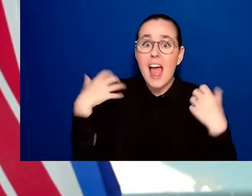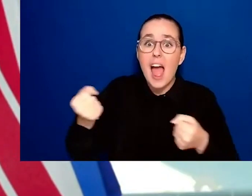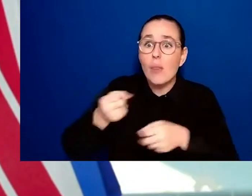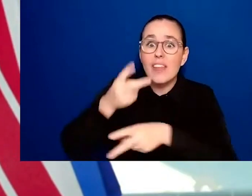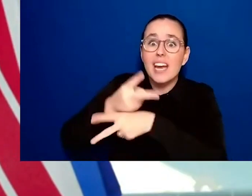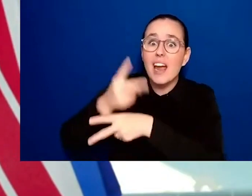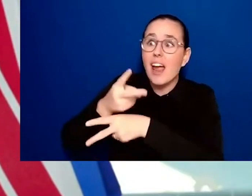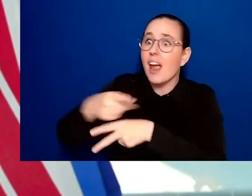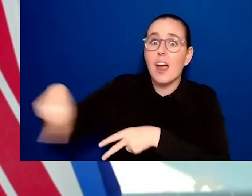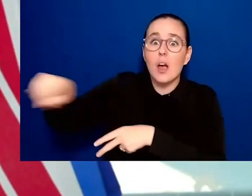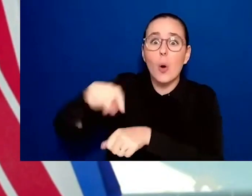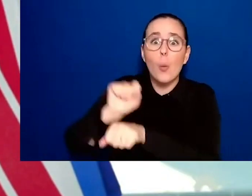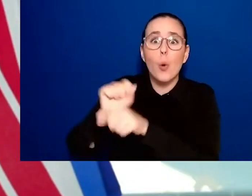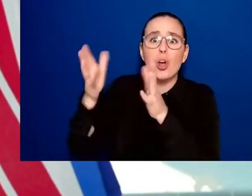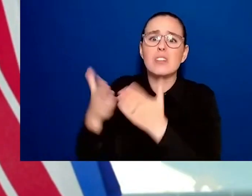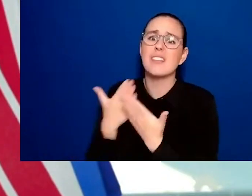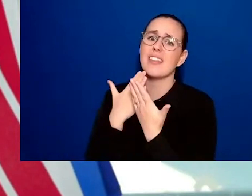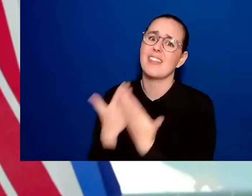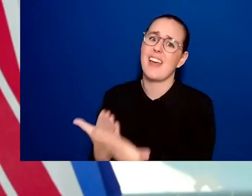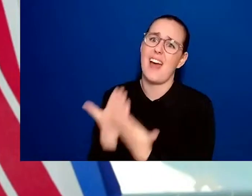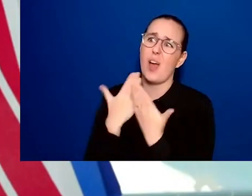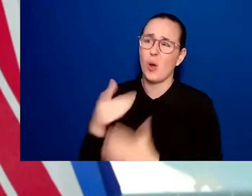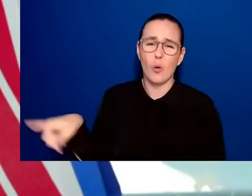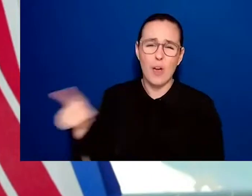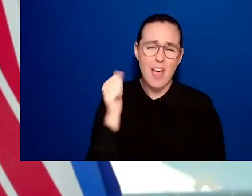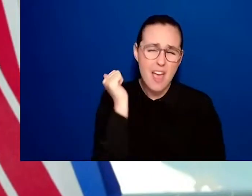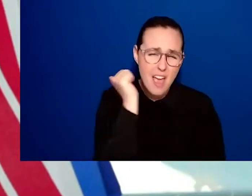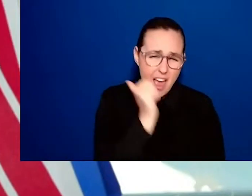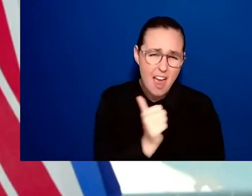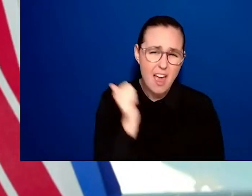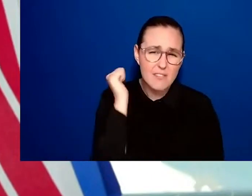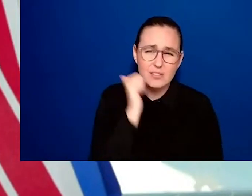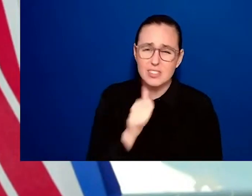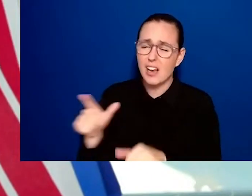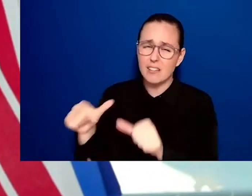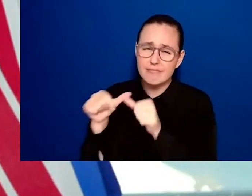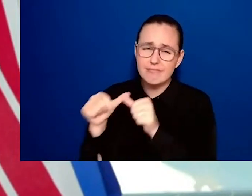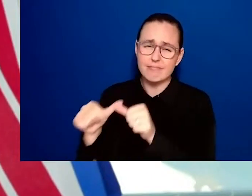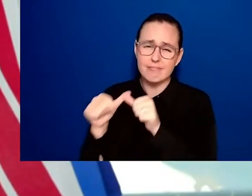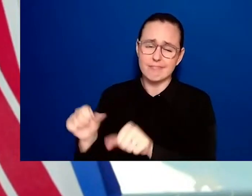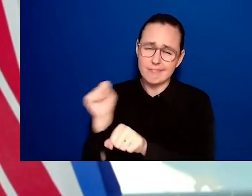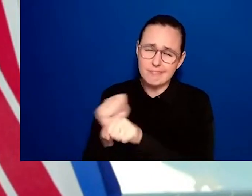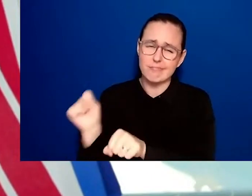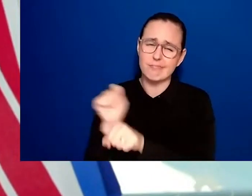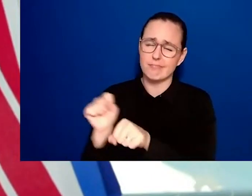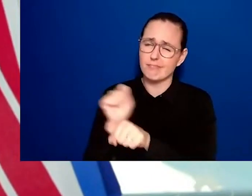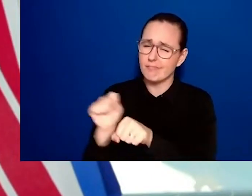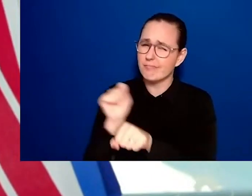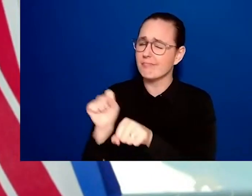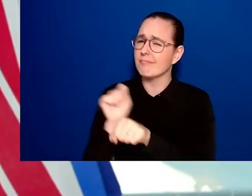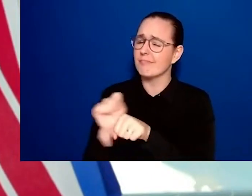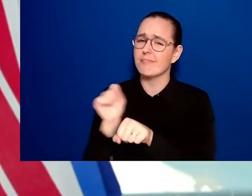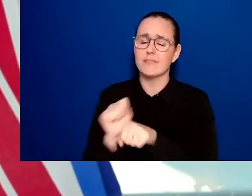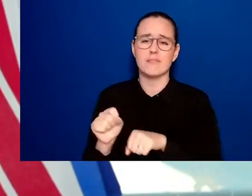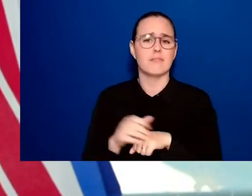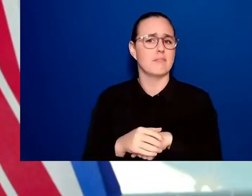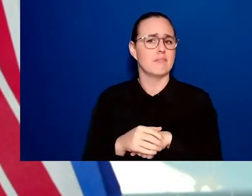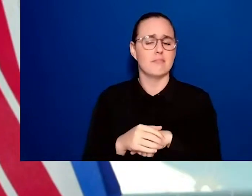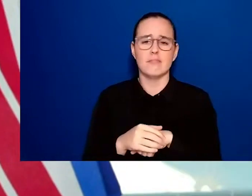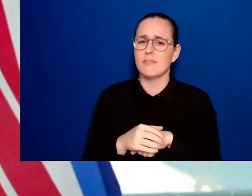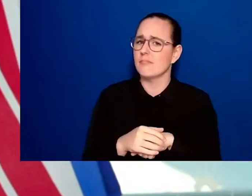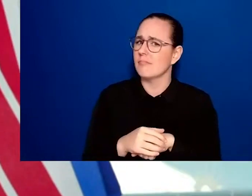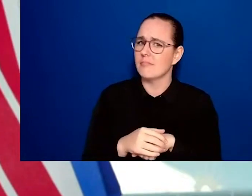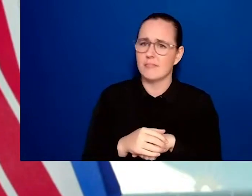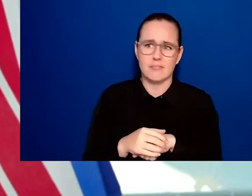work every single day to do the best they can to care for us as a population and